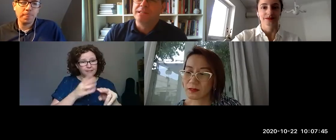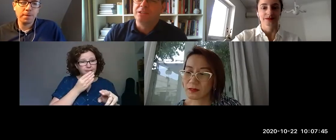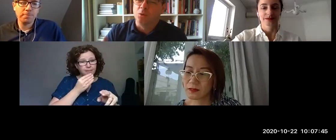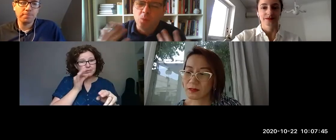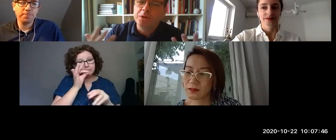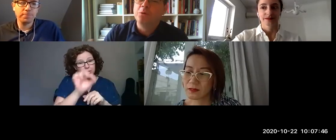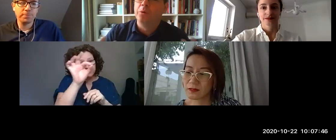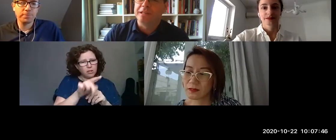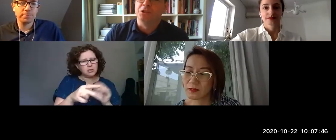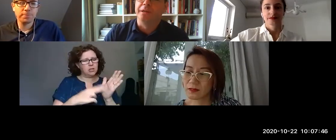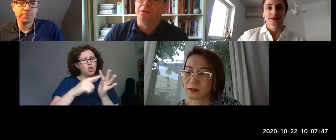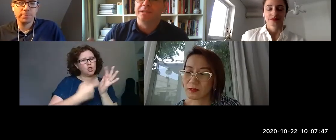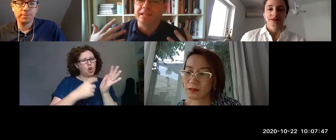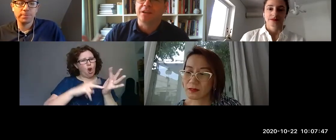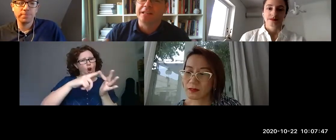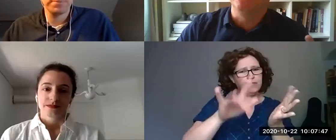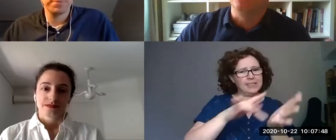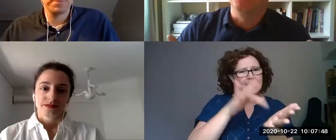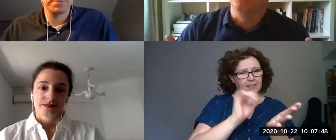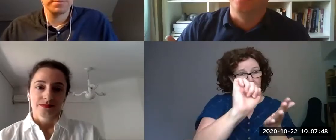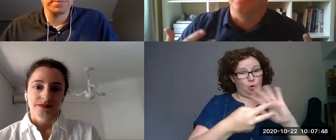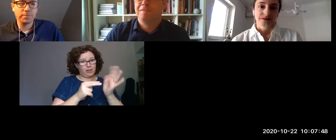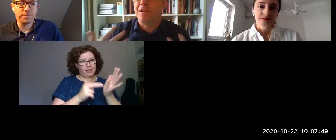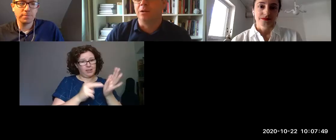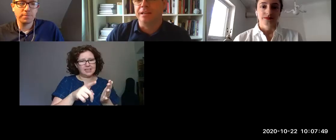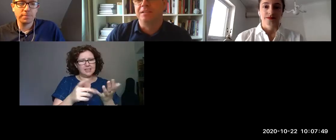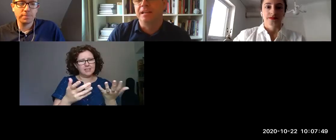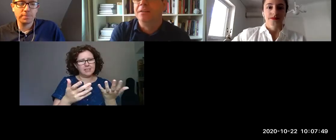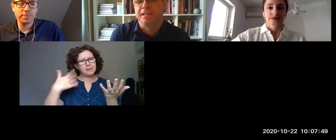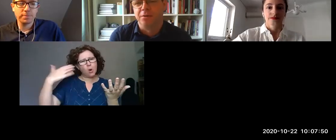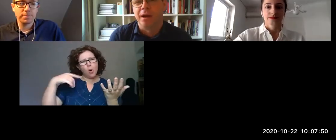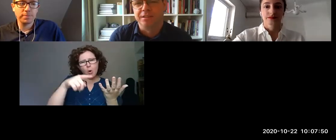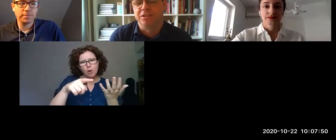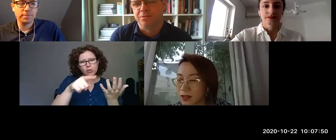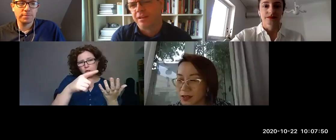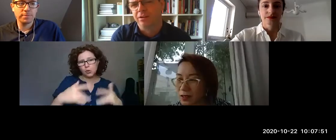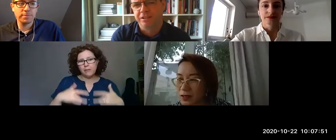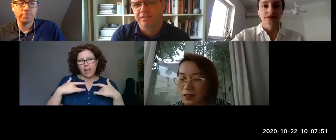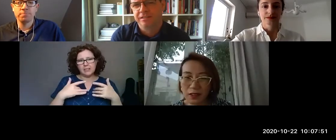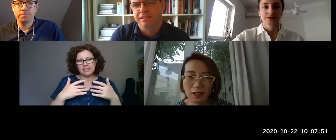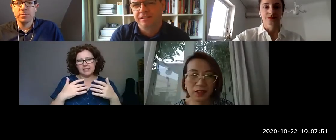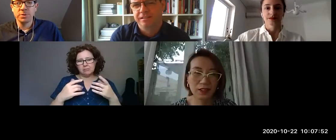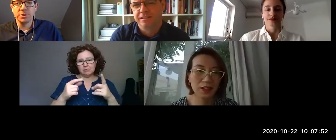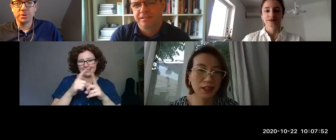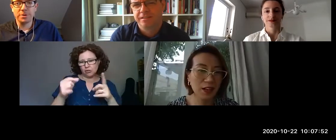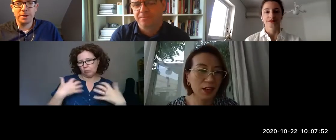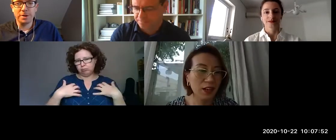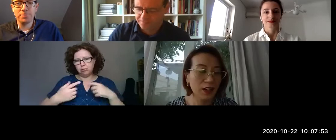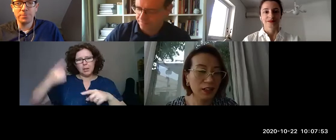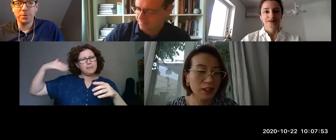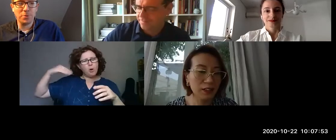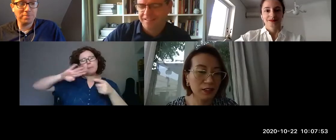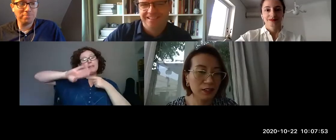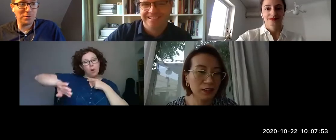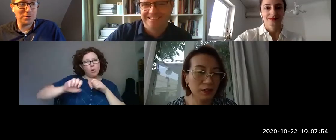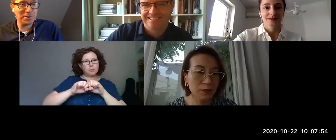Where was digital? What were you already doing that was exciting you and felt innovative around digital technology? Sure.